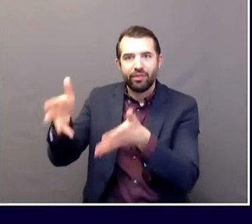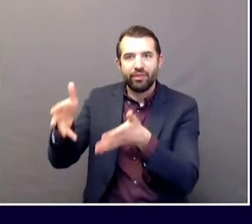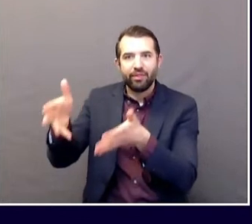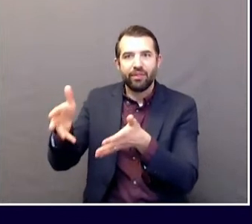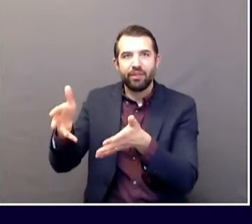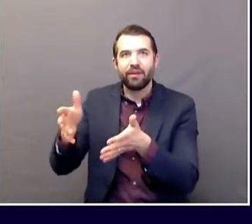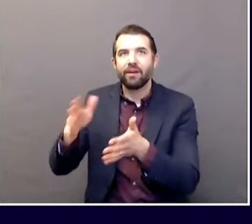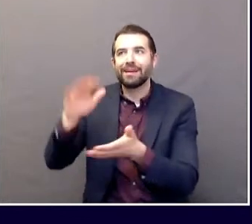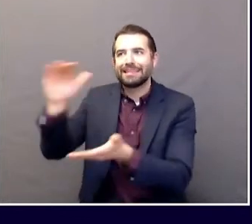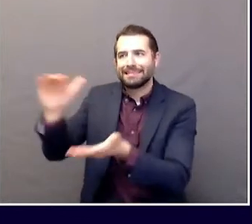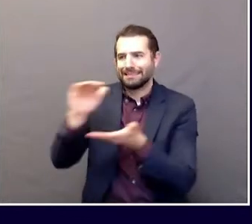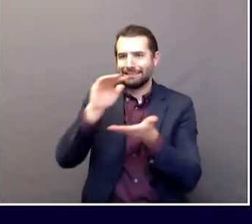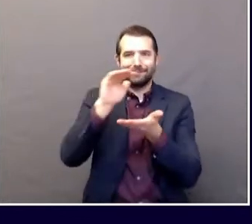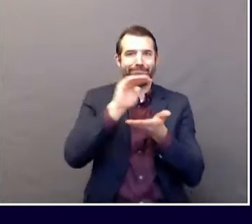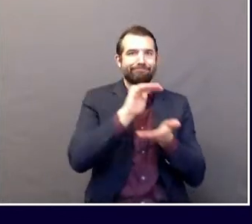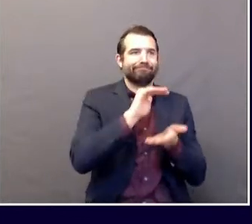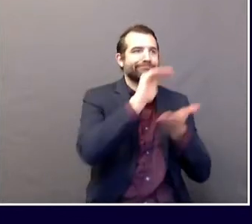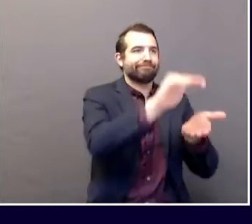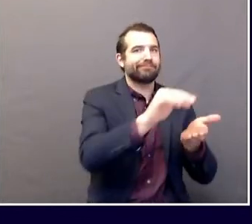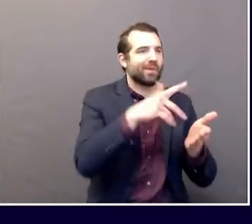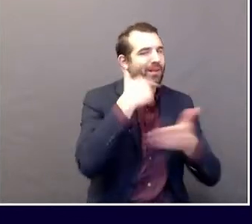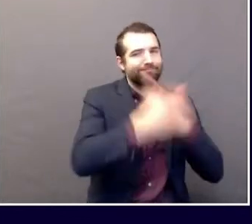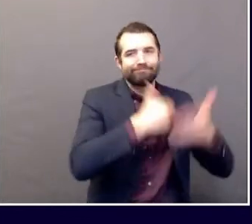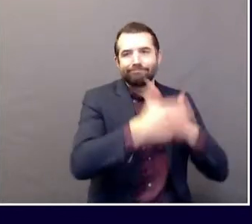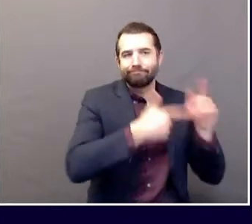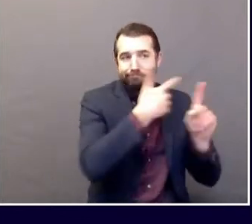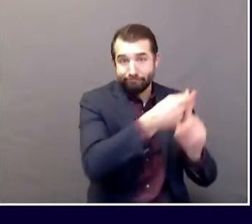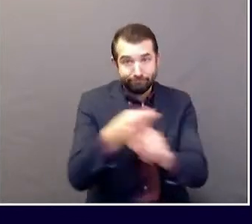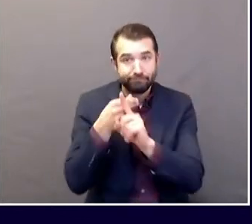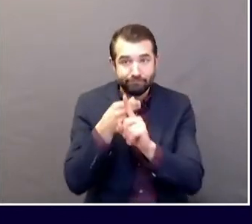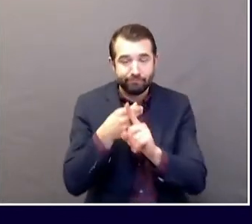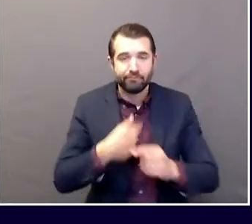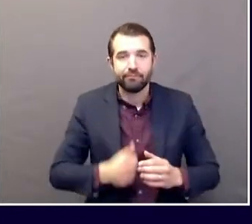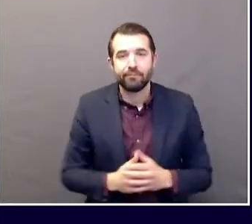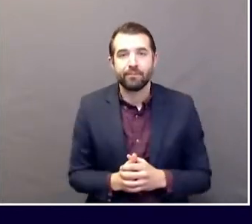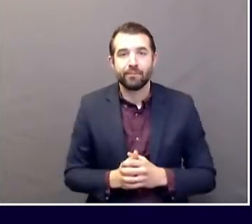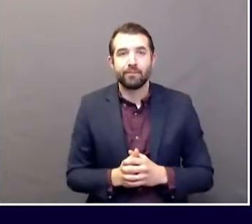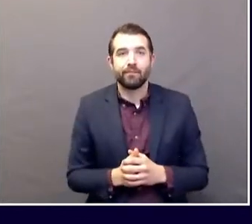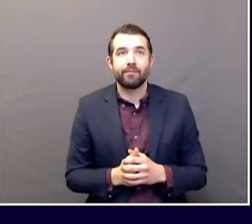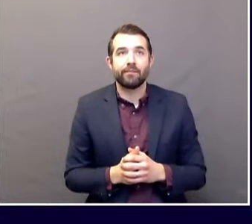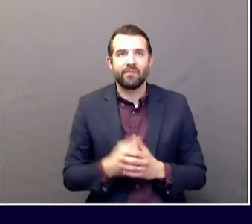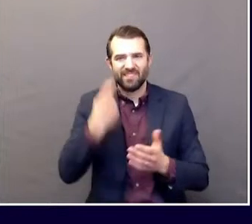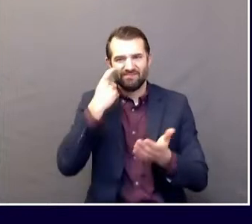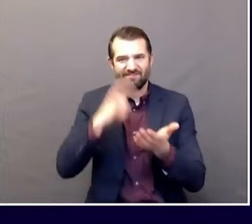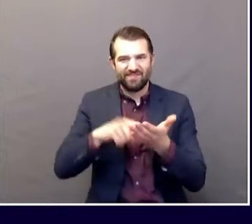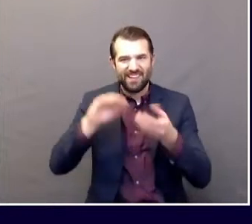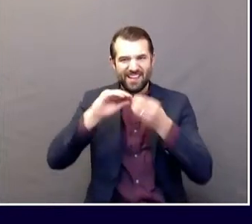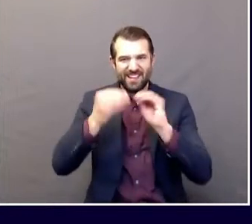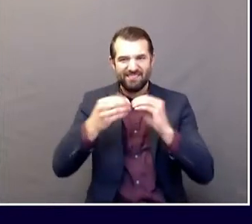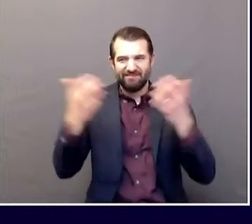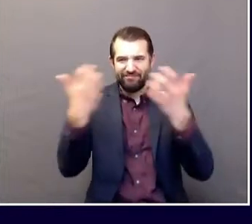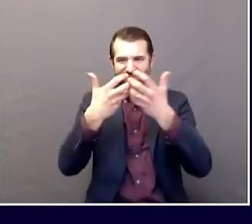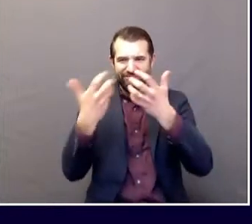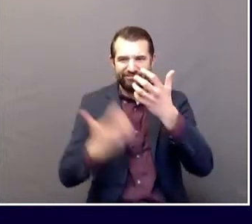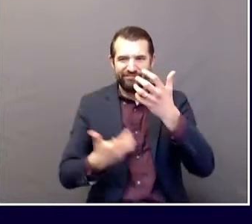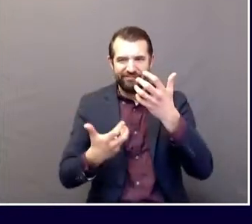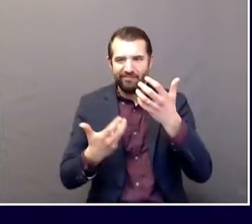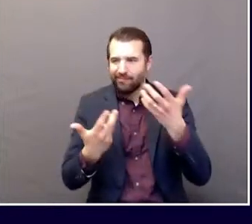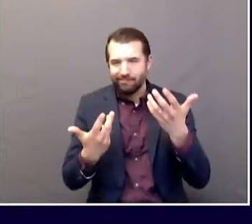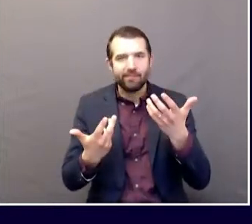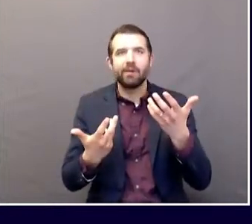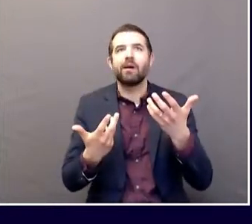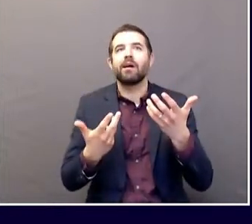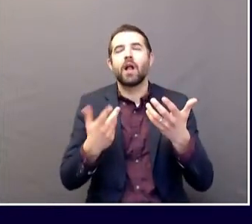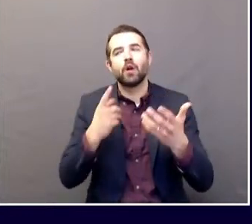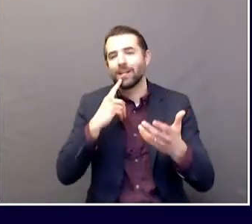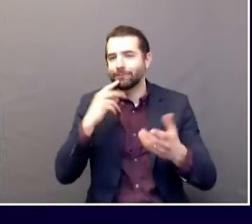and patients ready to receive those. Where we see those mismatches, we always have moved vaccine